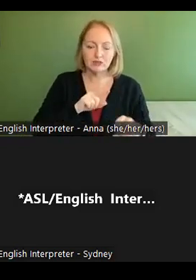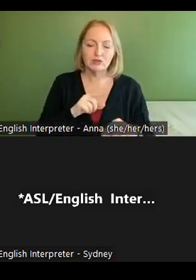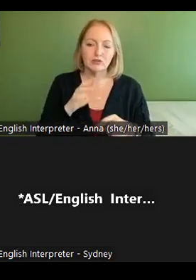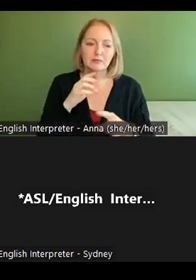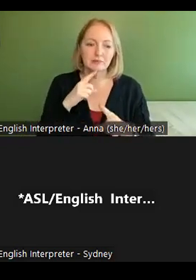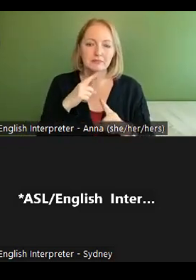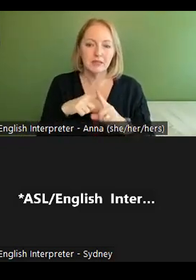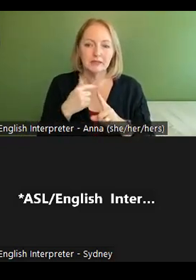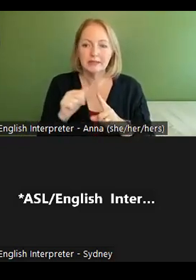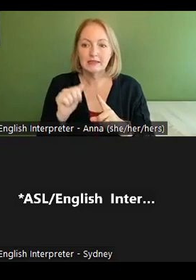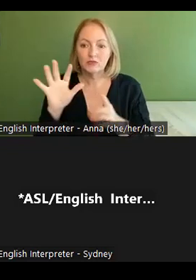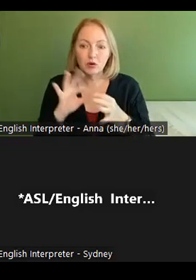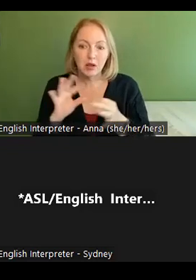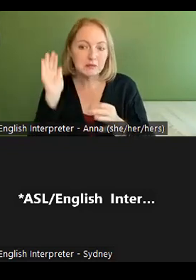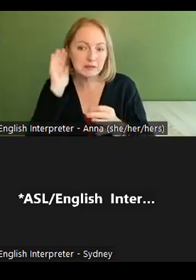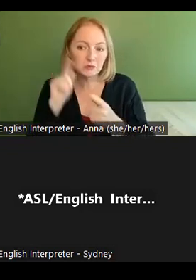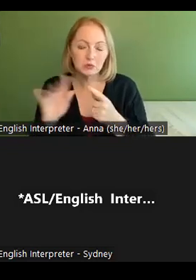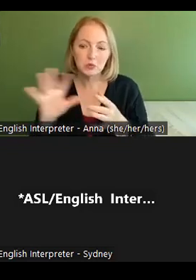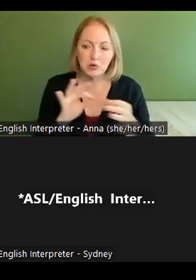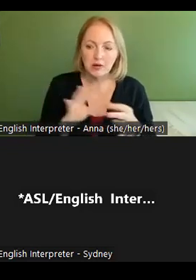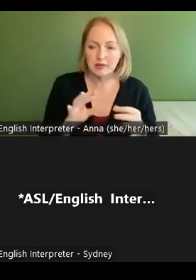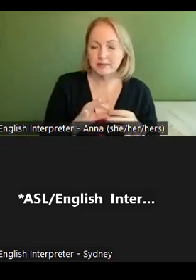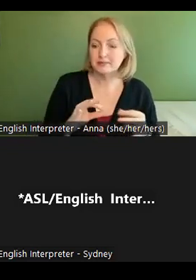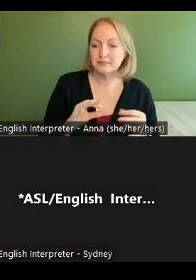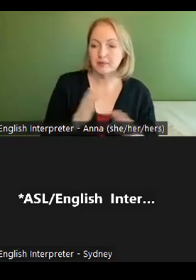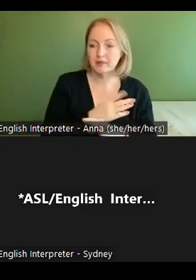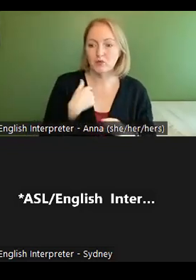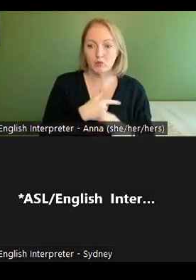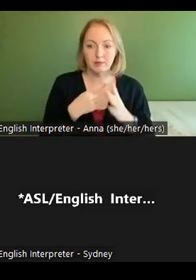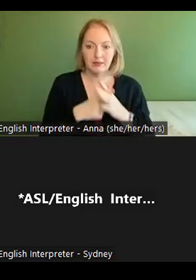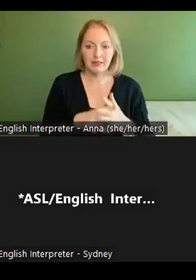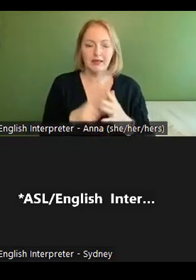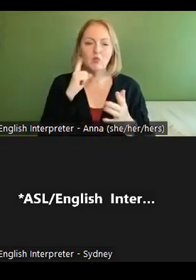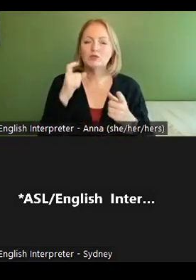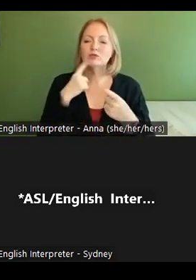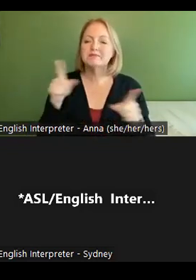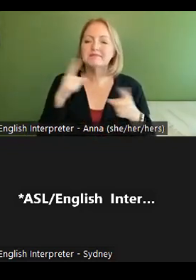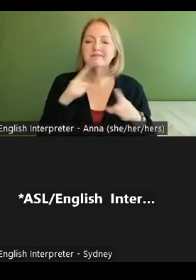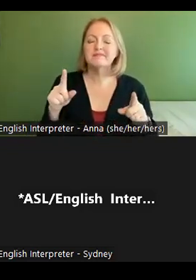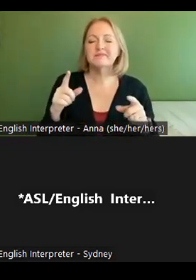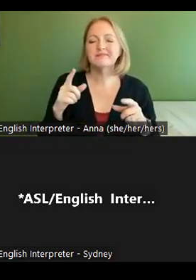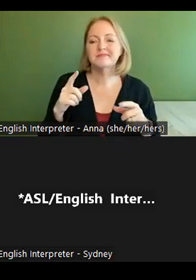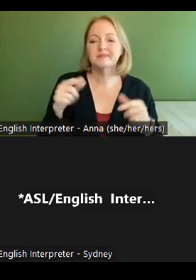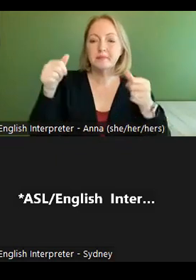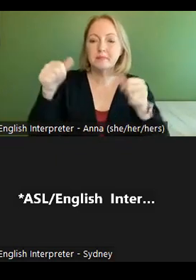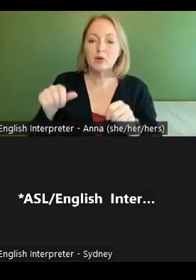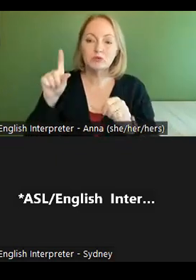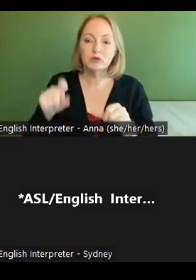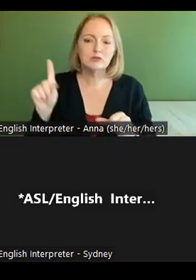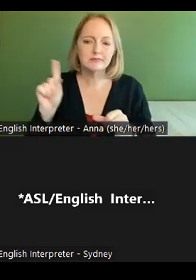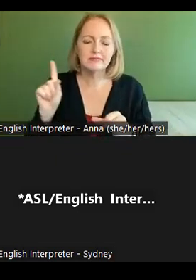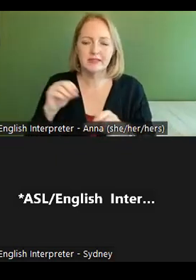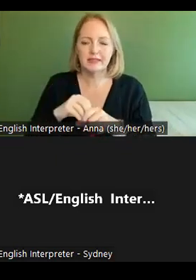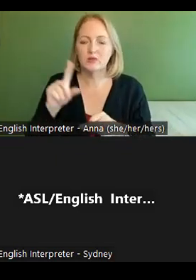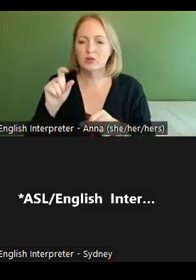take any comments. Before we begin, I want to do some housekeeping. You can post questions in the questions